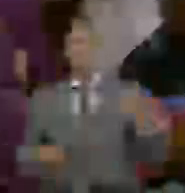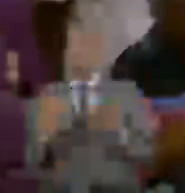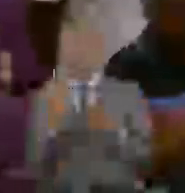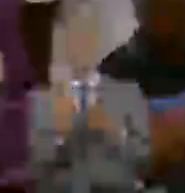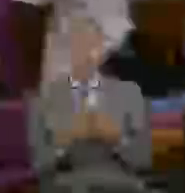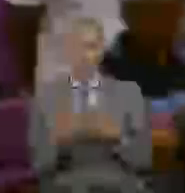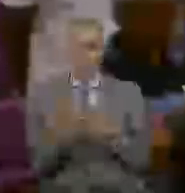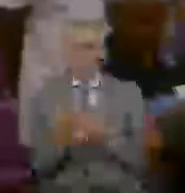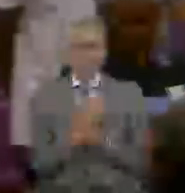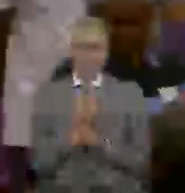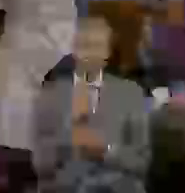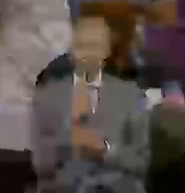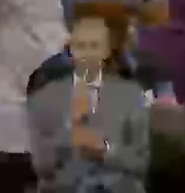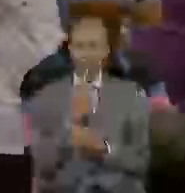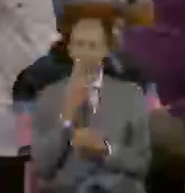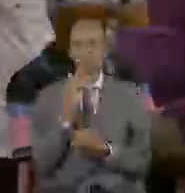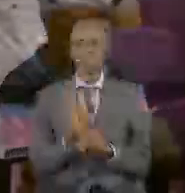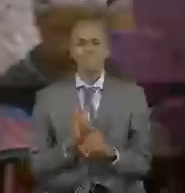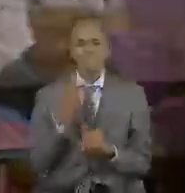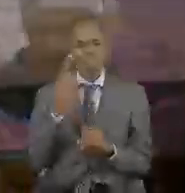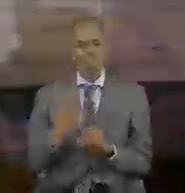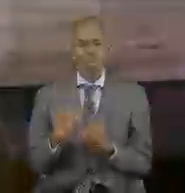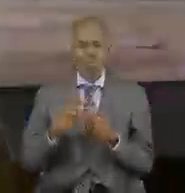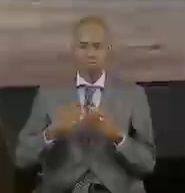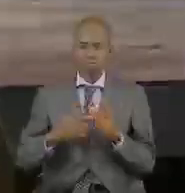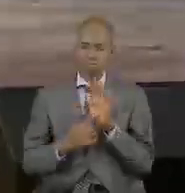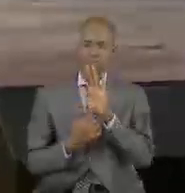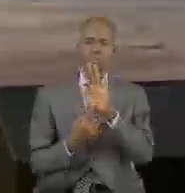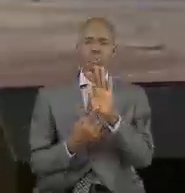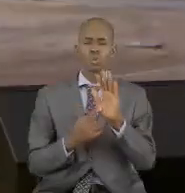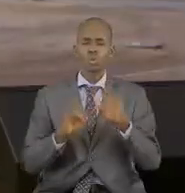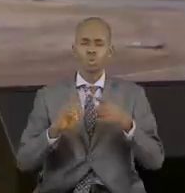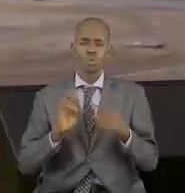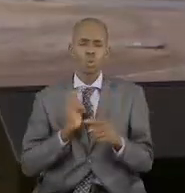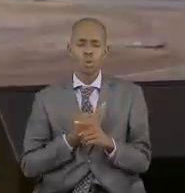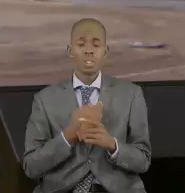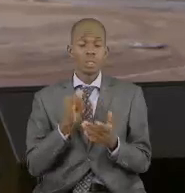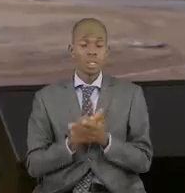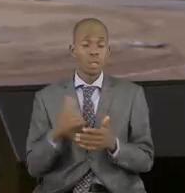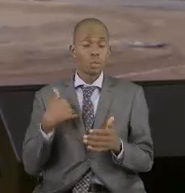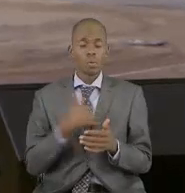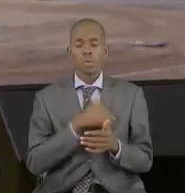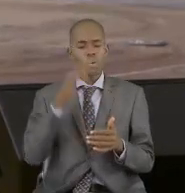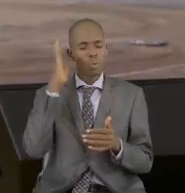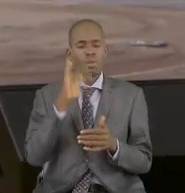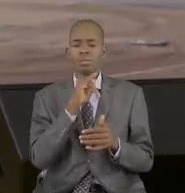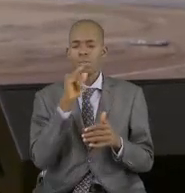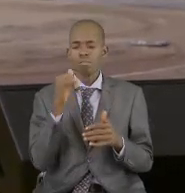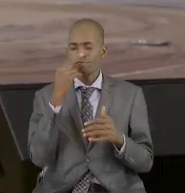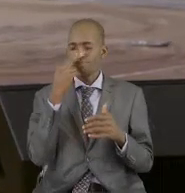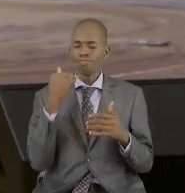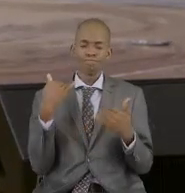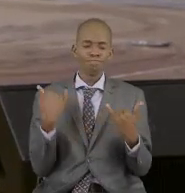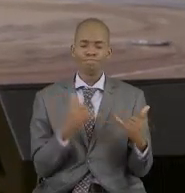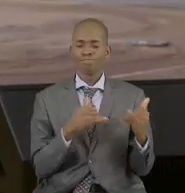seriously the revelation you are giving us so that we'll not gamble with our lives, we'll not